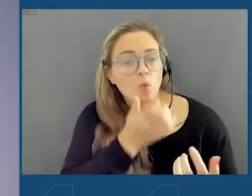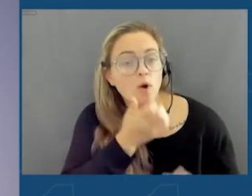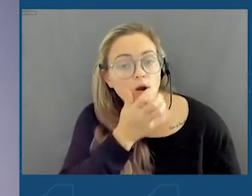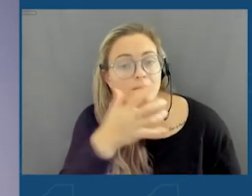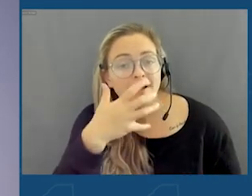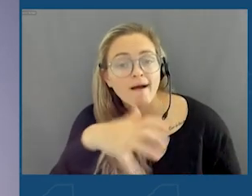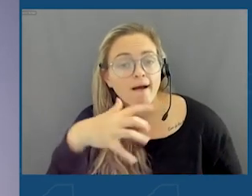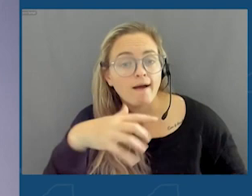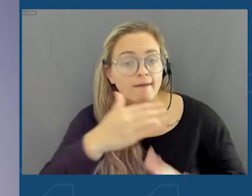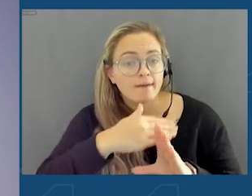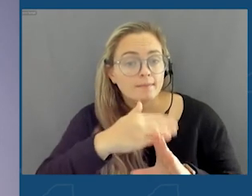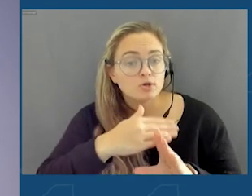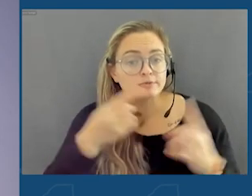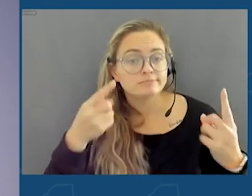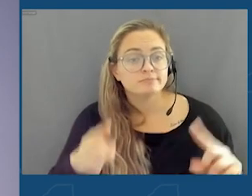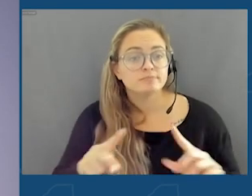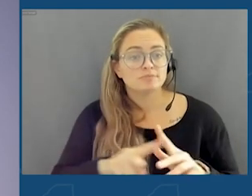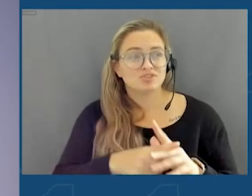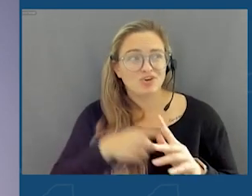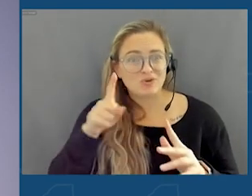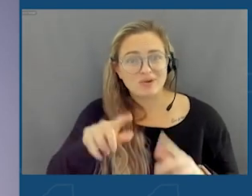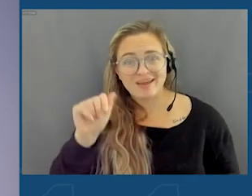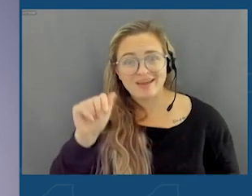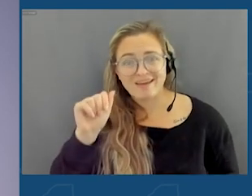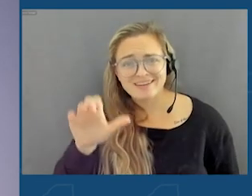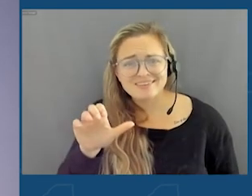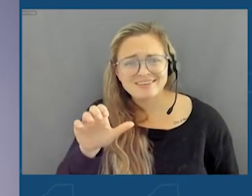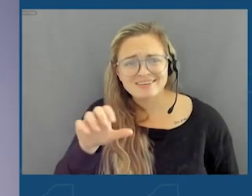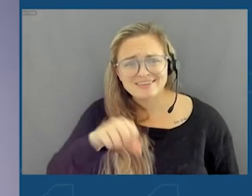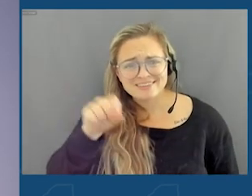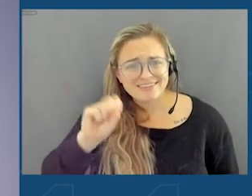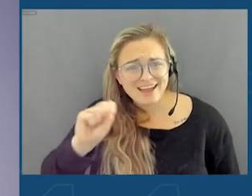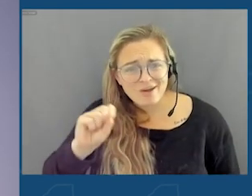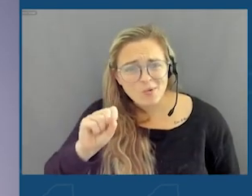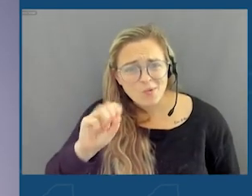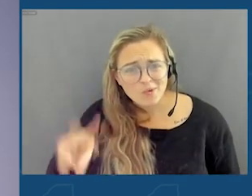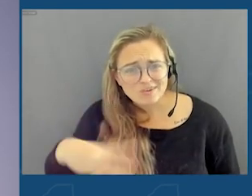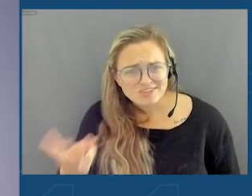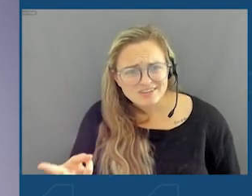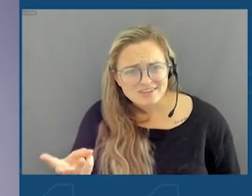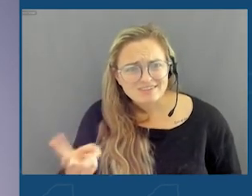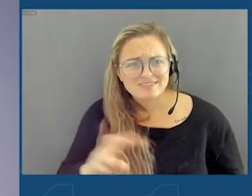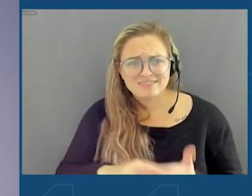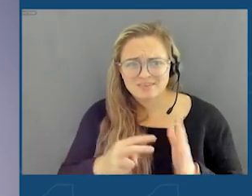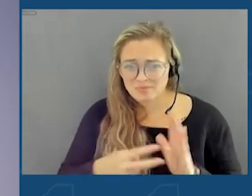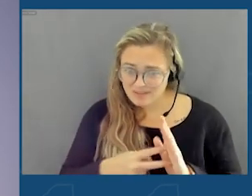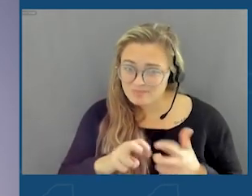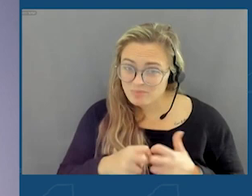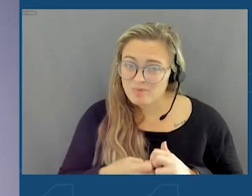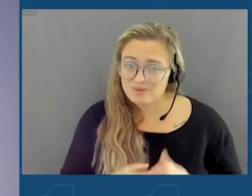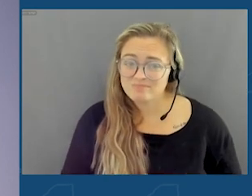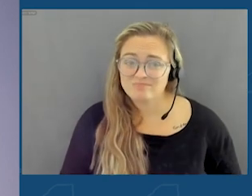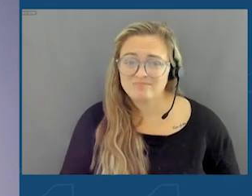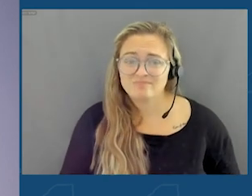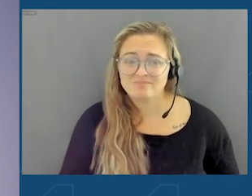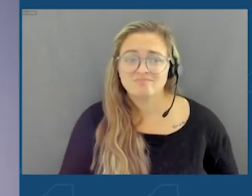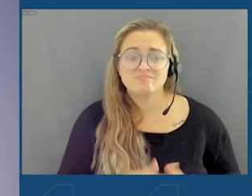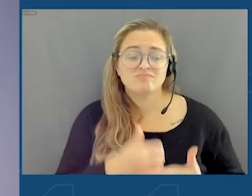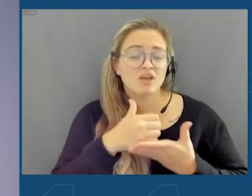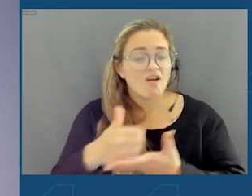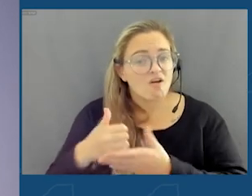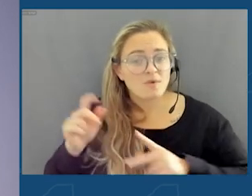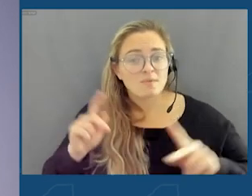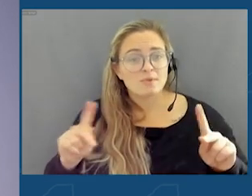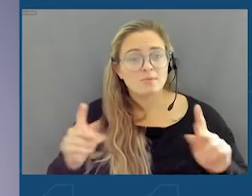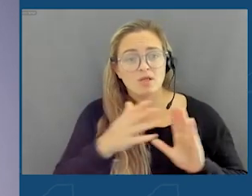hotter temperatures. We're starting to need air conditioning in Seattle, Washington. That means we got a problem. And we're helping people across